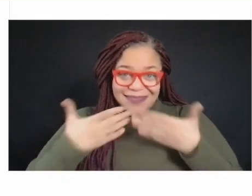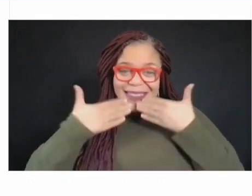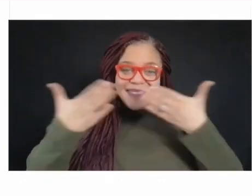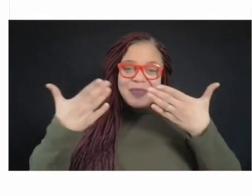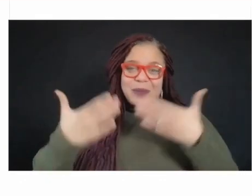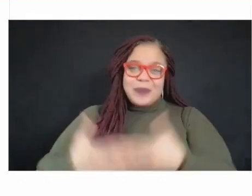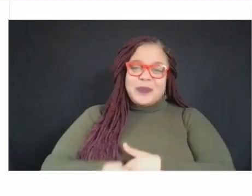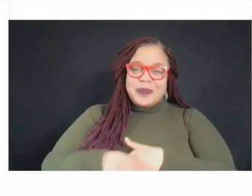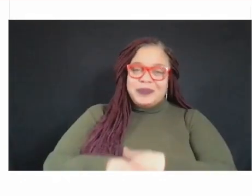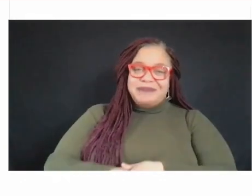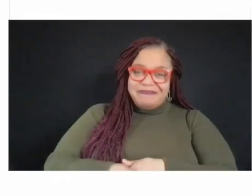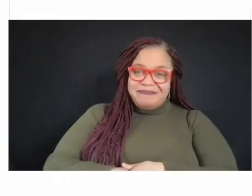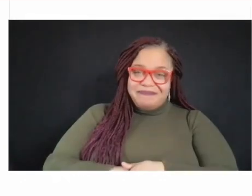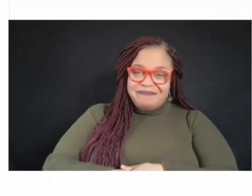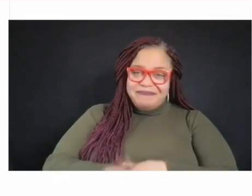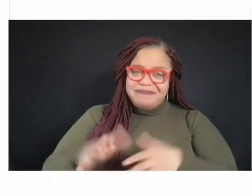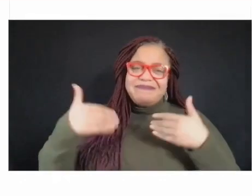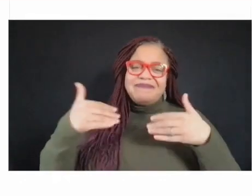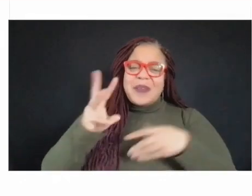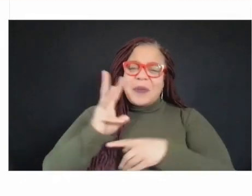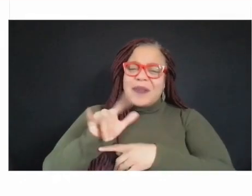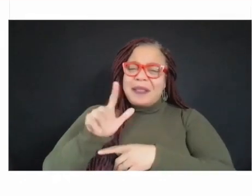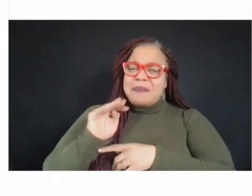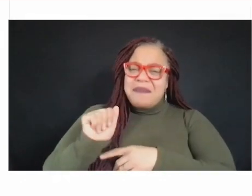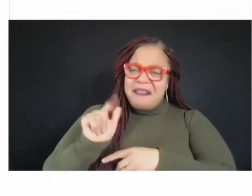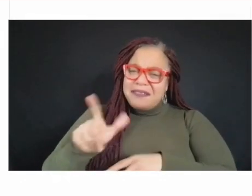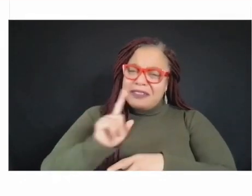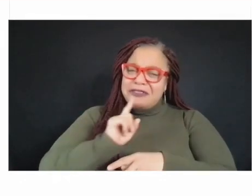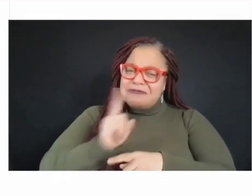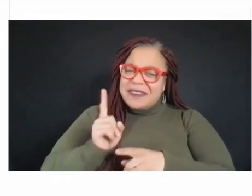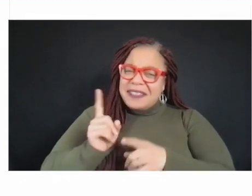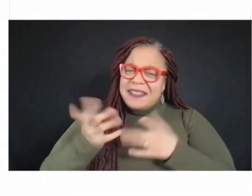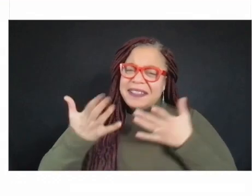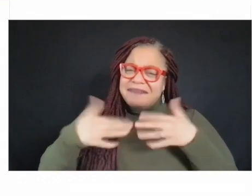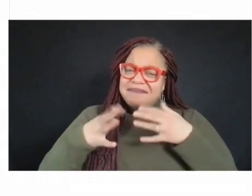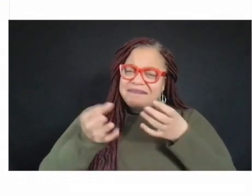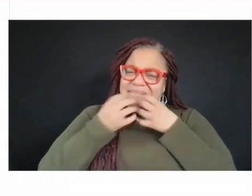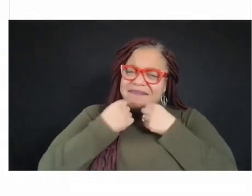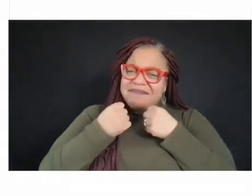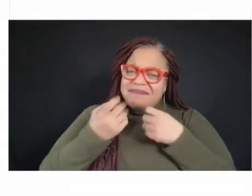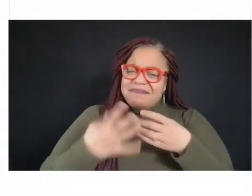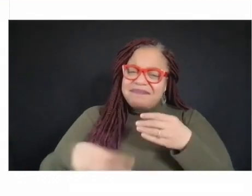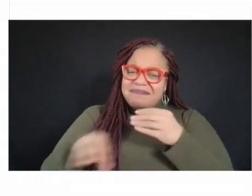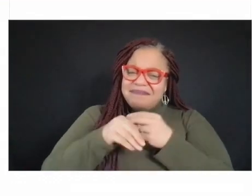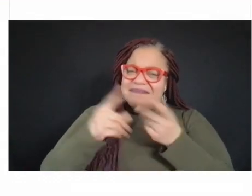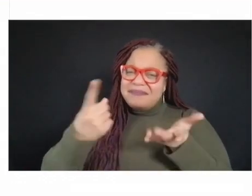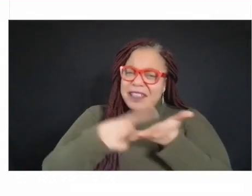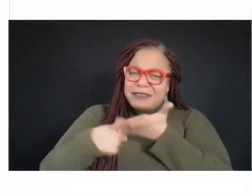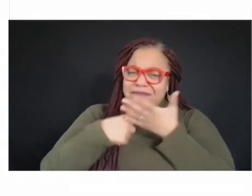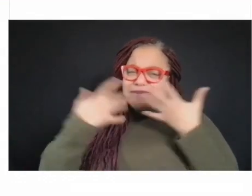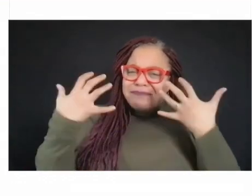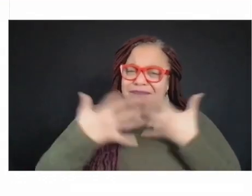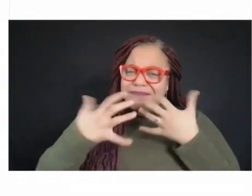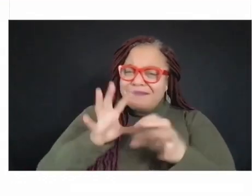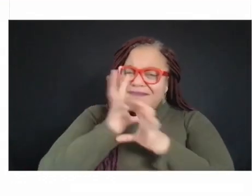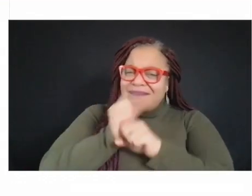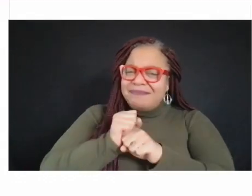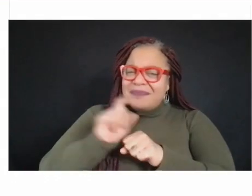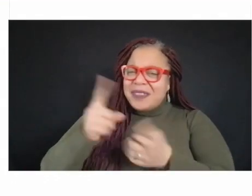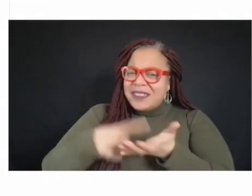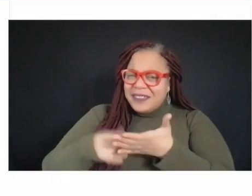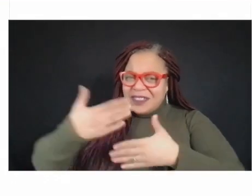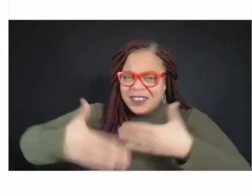addition. I think what's fascinating about where this conversation has gone at the moment is we're talking about context at two different levels. One,